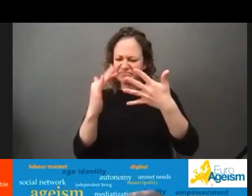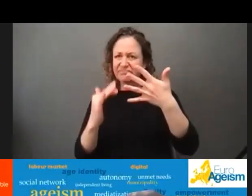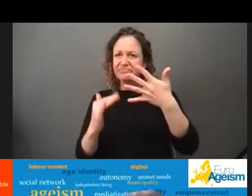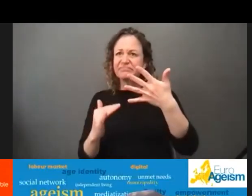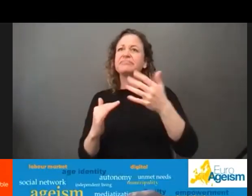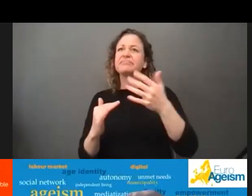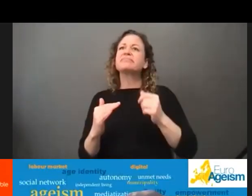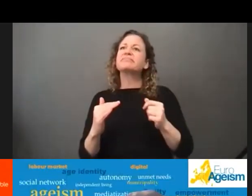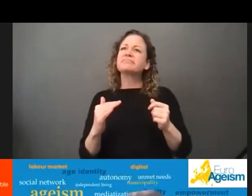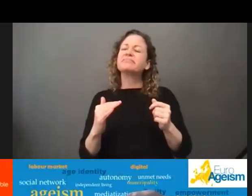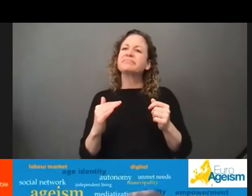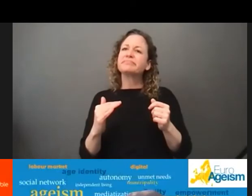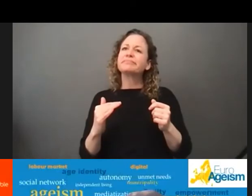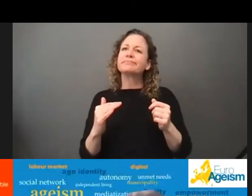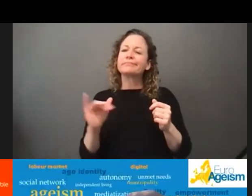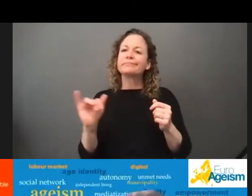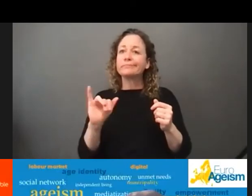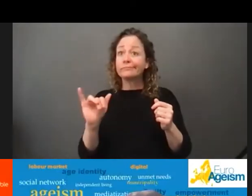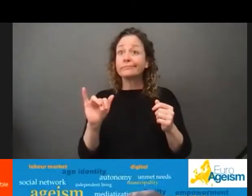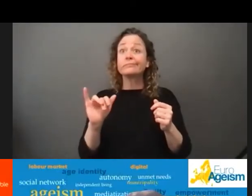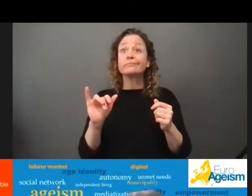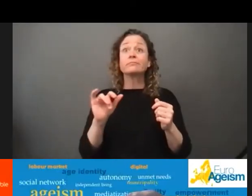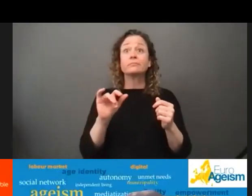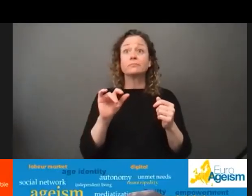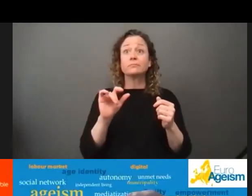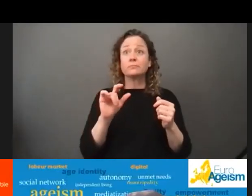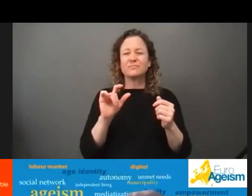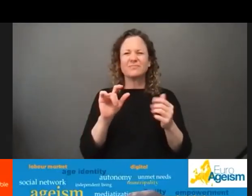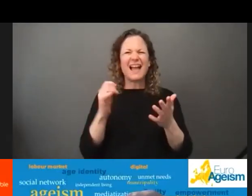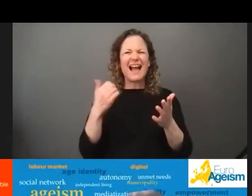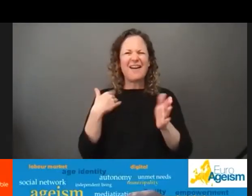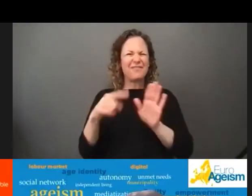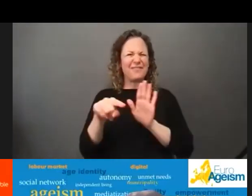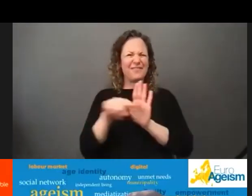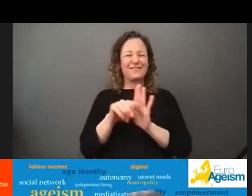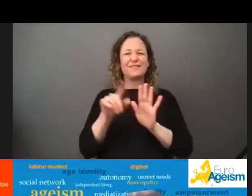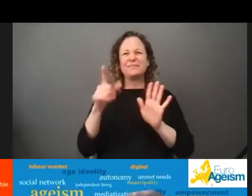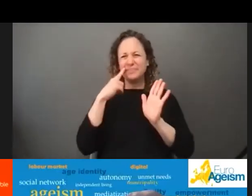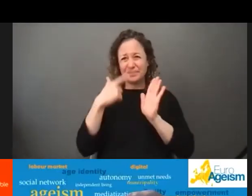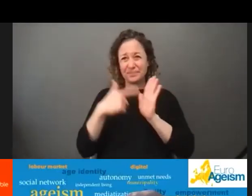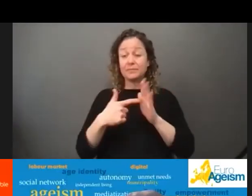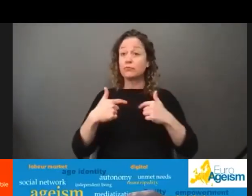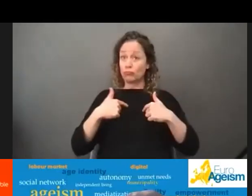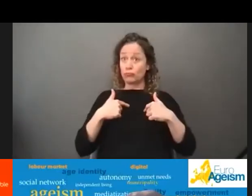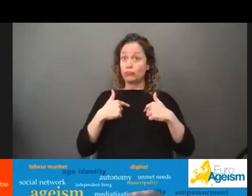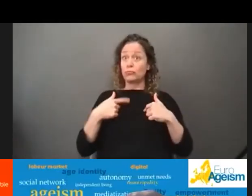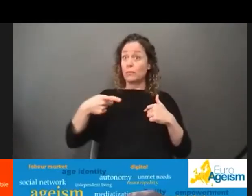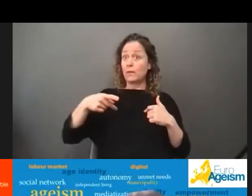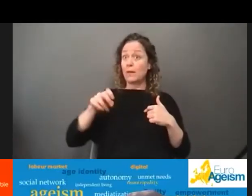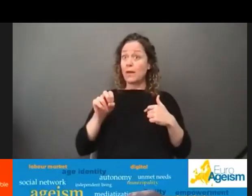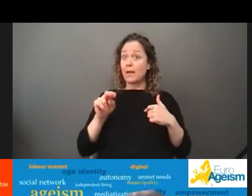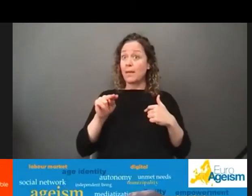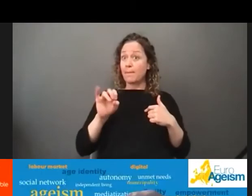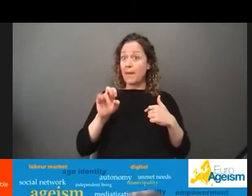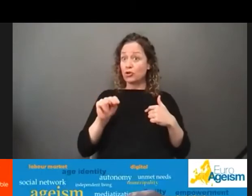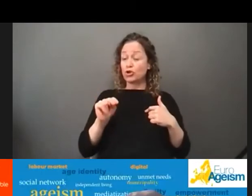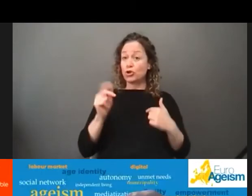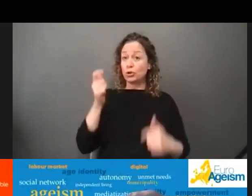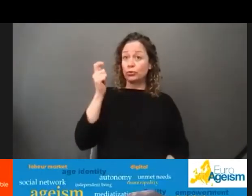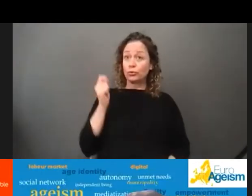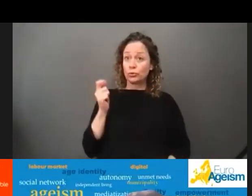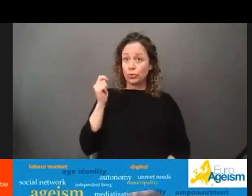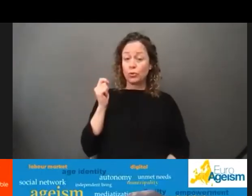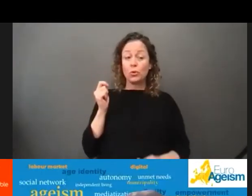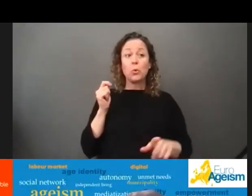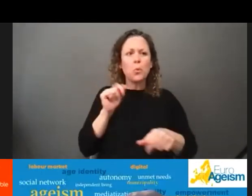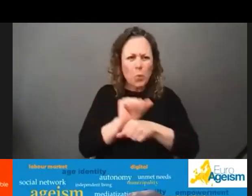or a disincentive. If someone is receiving a pension, it might not be as advantageous to work because it can